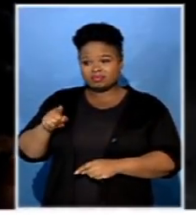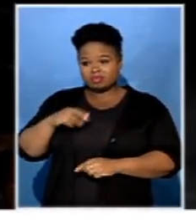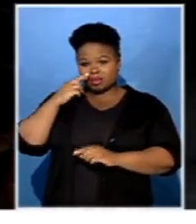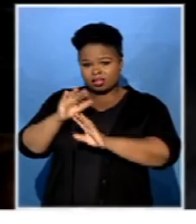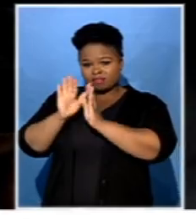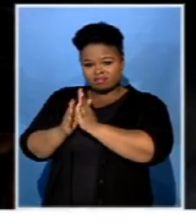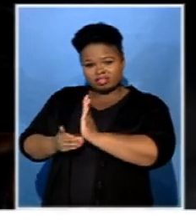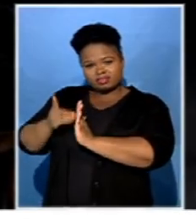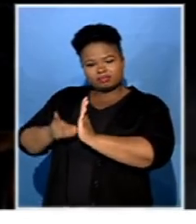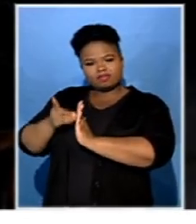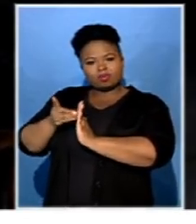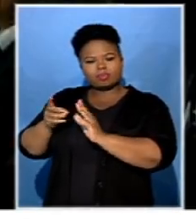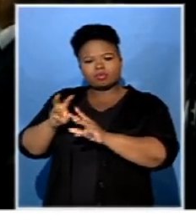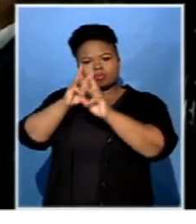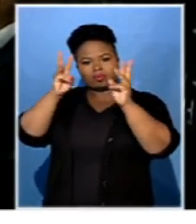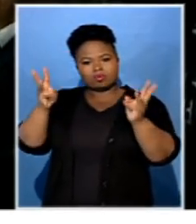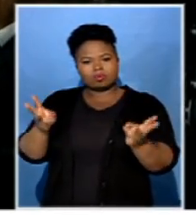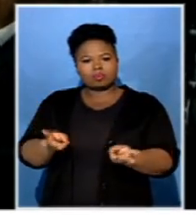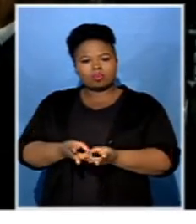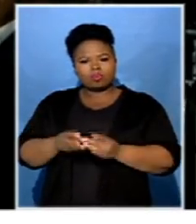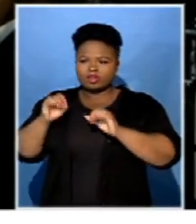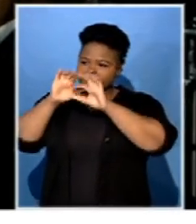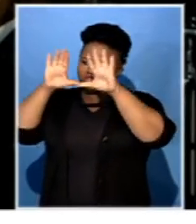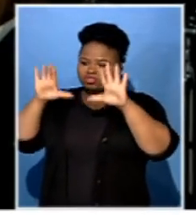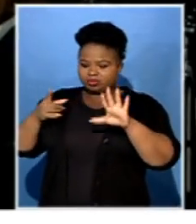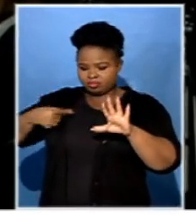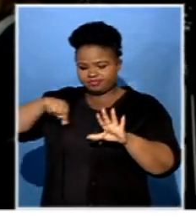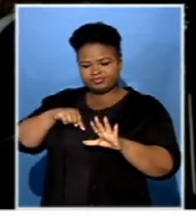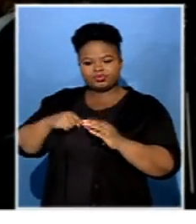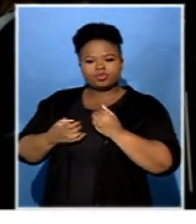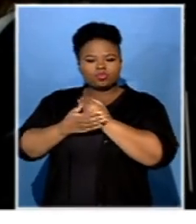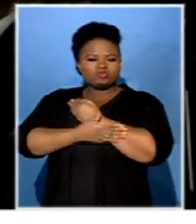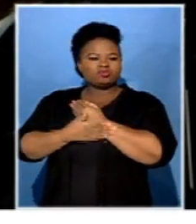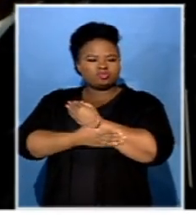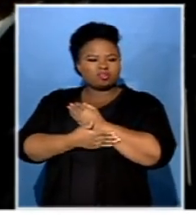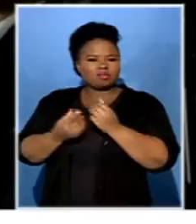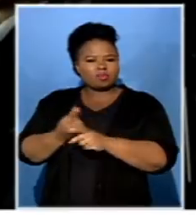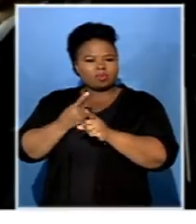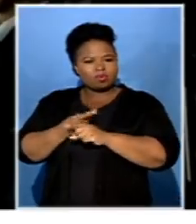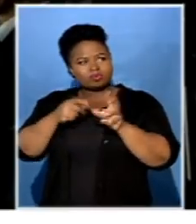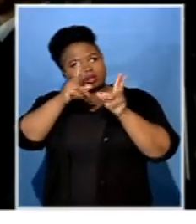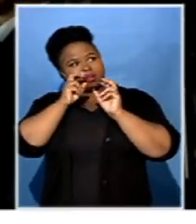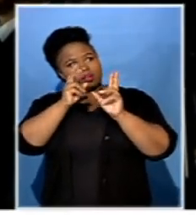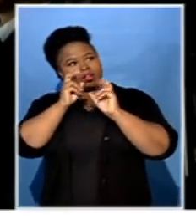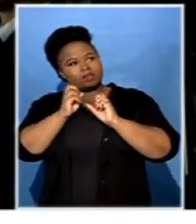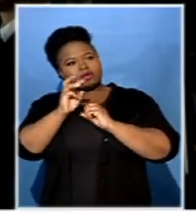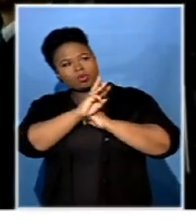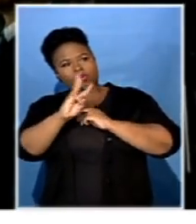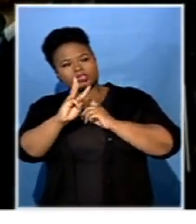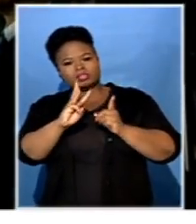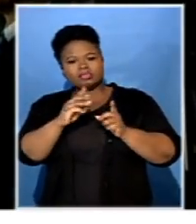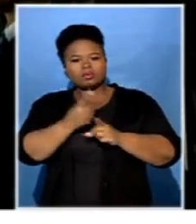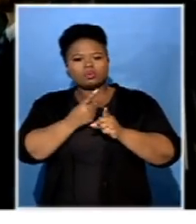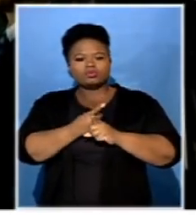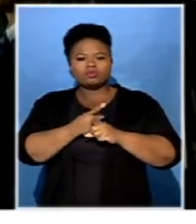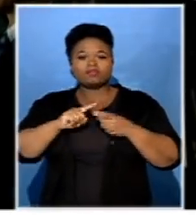realities and developing a global vision, we in China have both drawn strengths from the wisdom of the time-honored